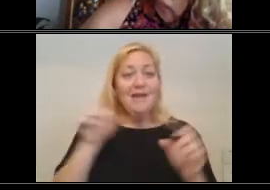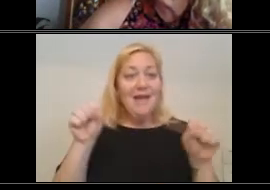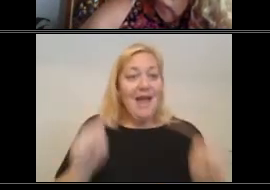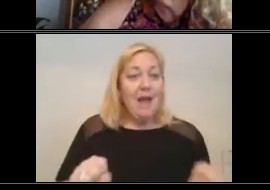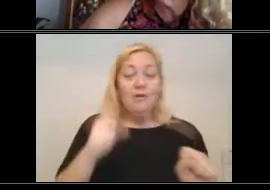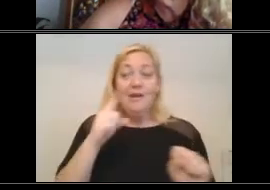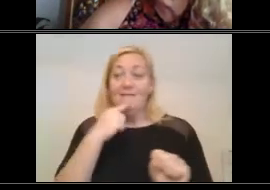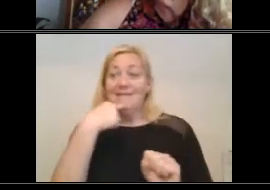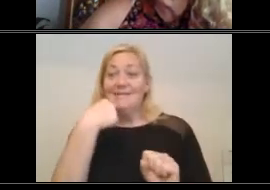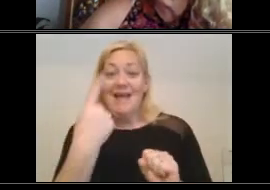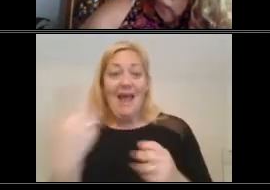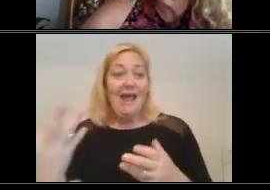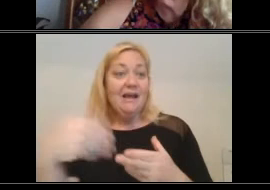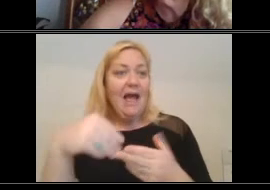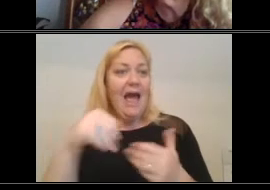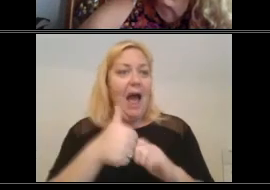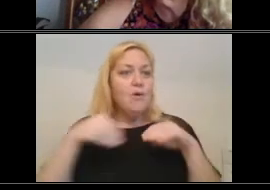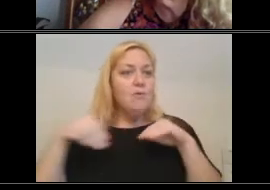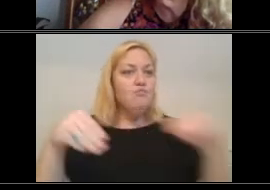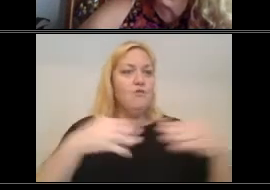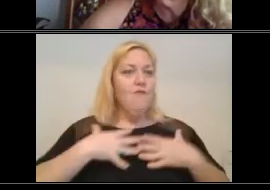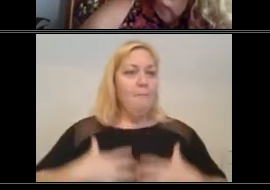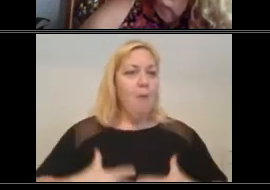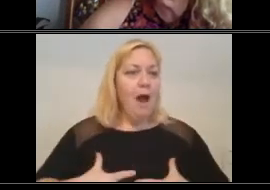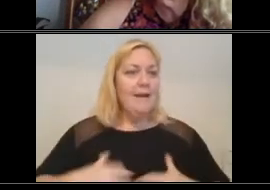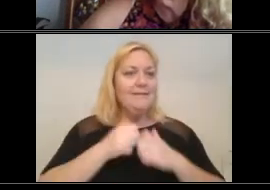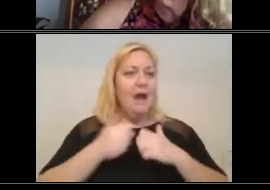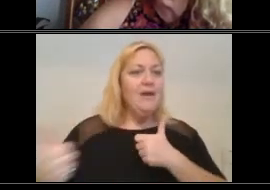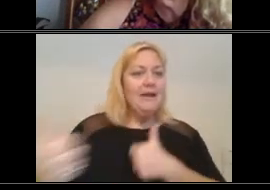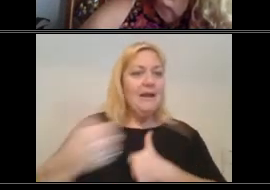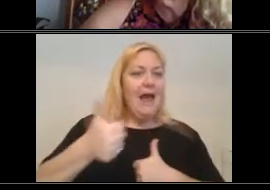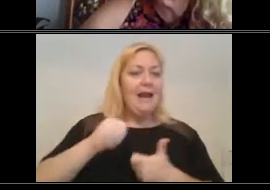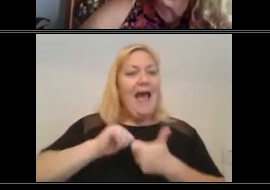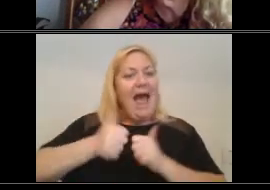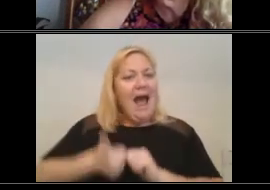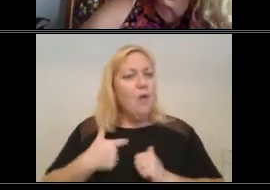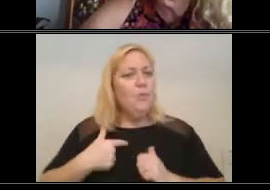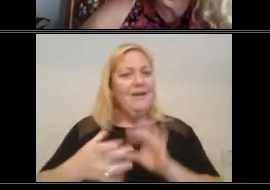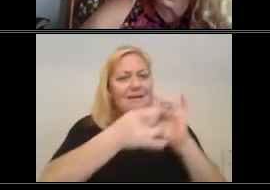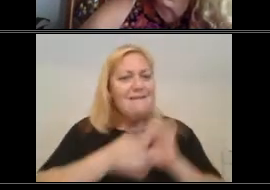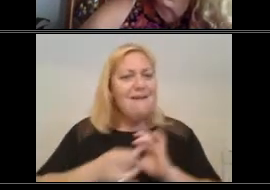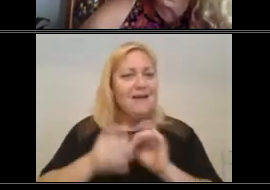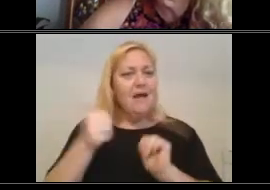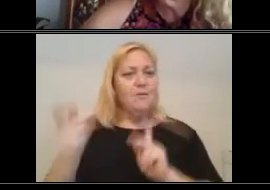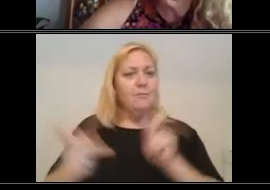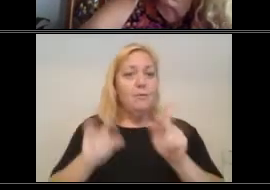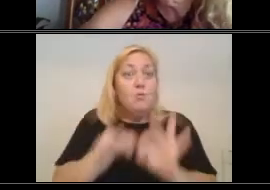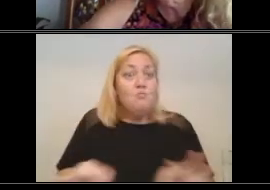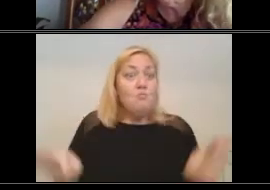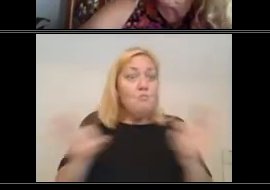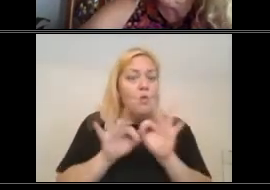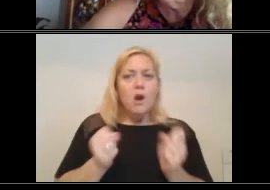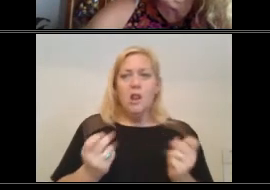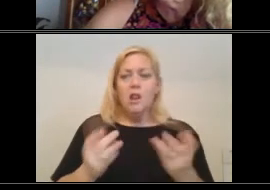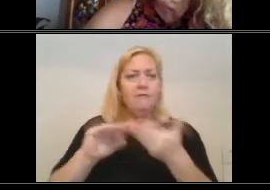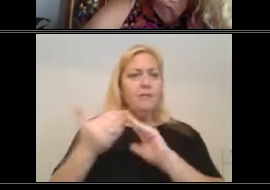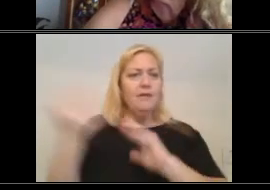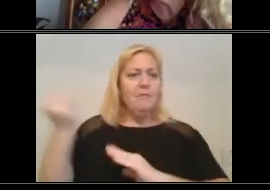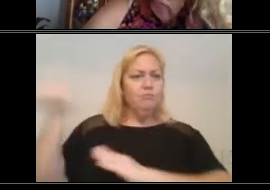in how we move our bodies, how we get around, how we connect to others is so important. And for a lot of our communities that have been shut